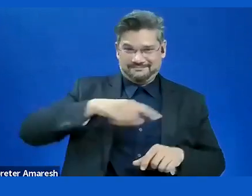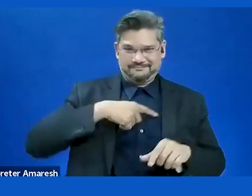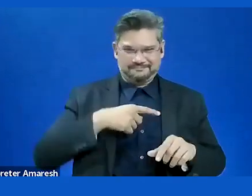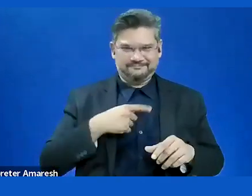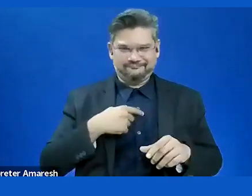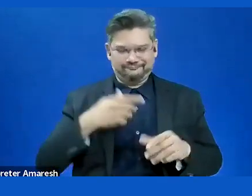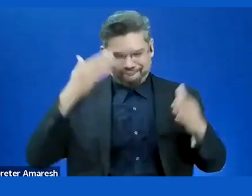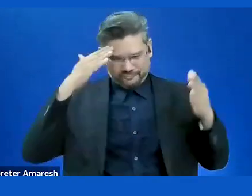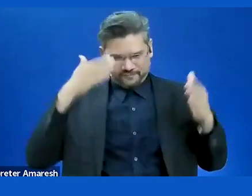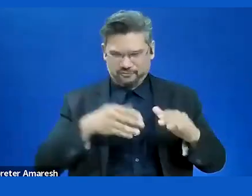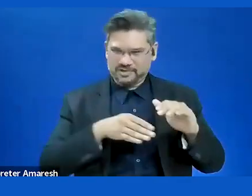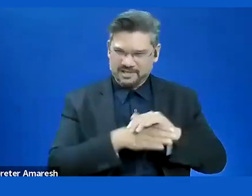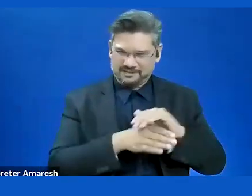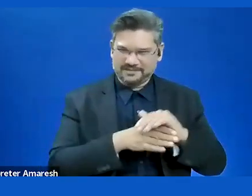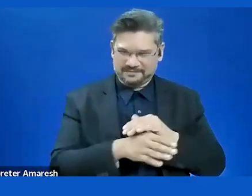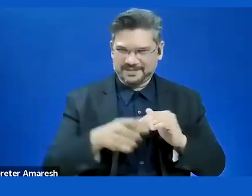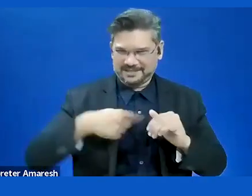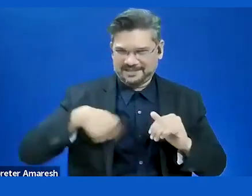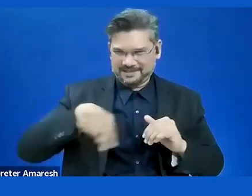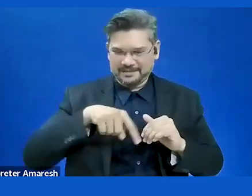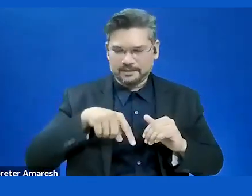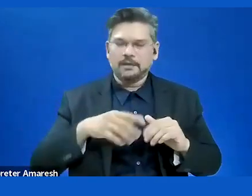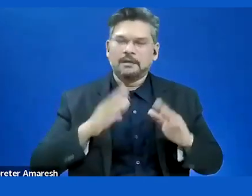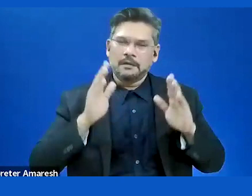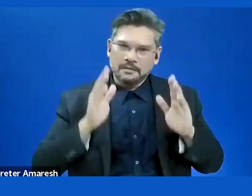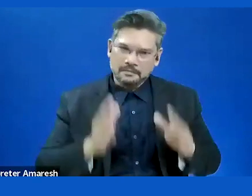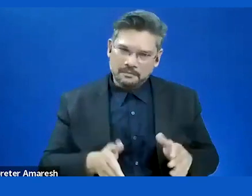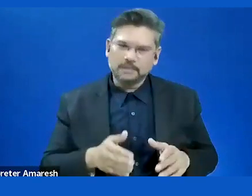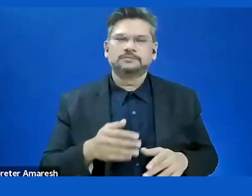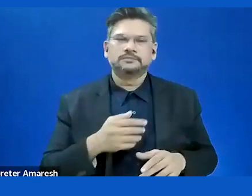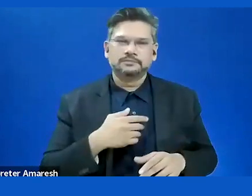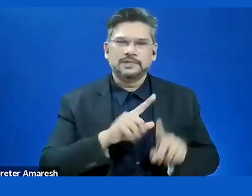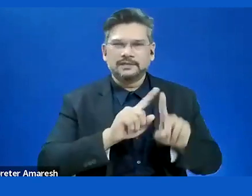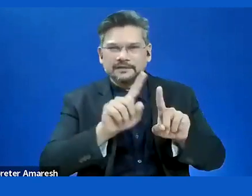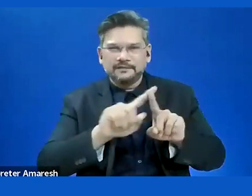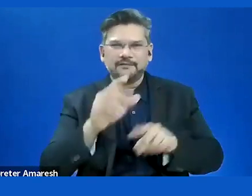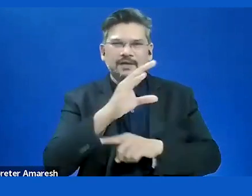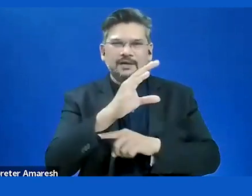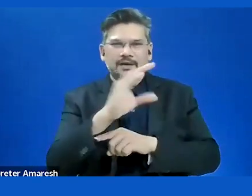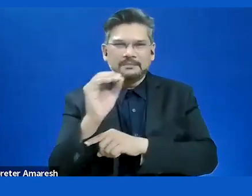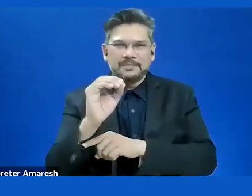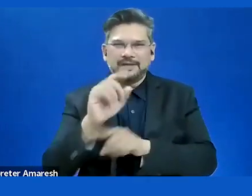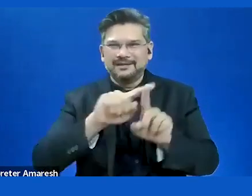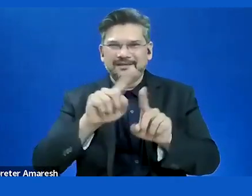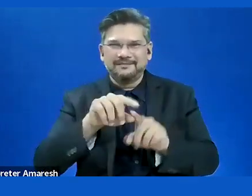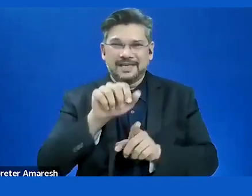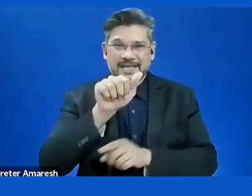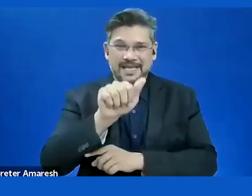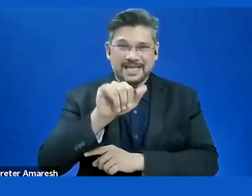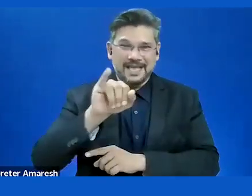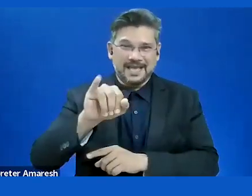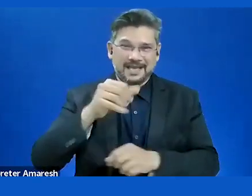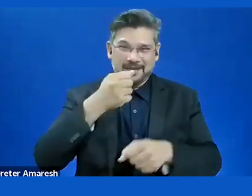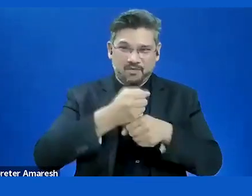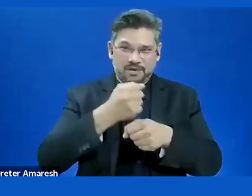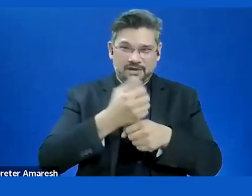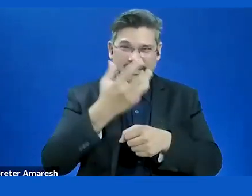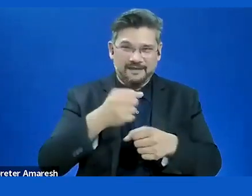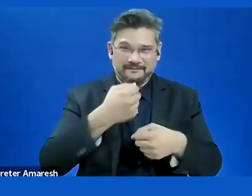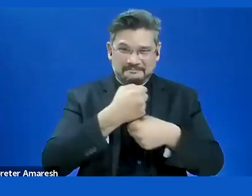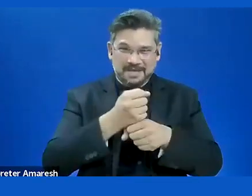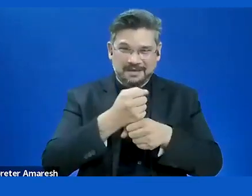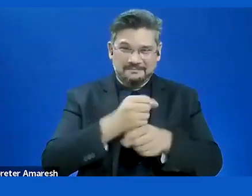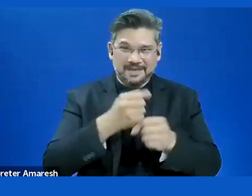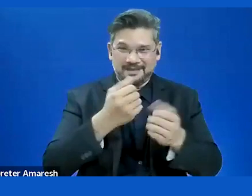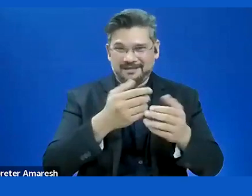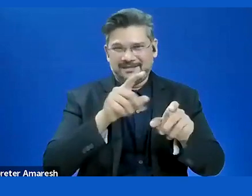involved with these companies doing their AI work, get involved in the